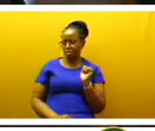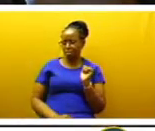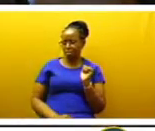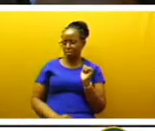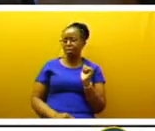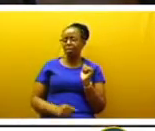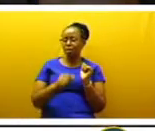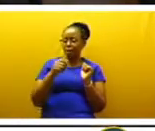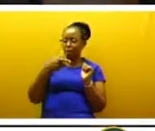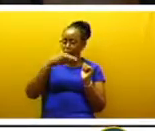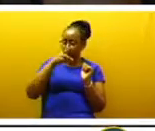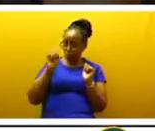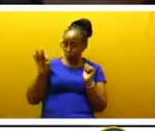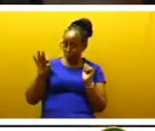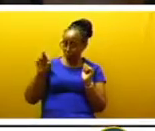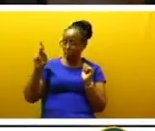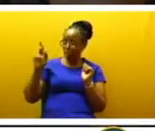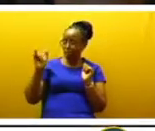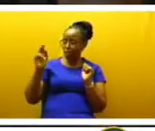Professor Kindiki